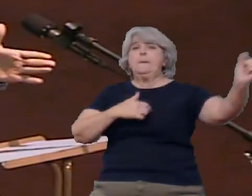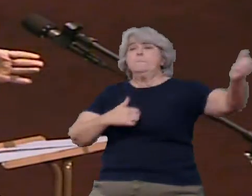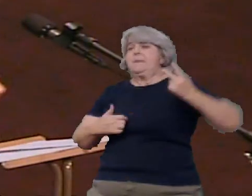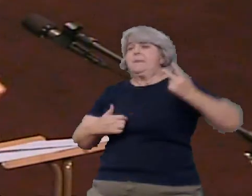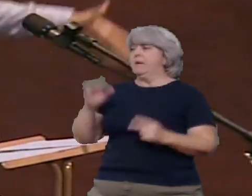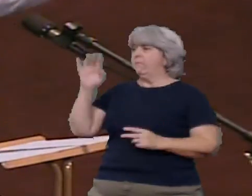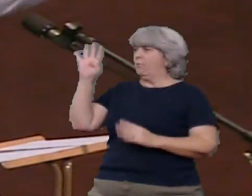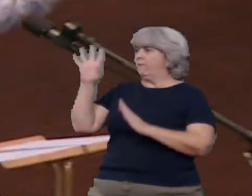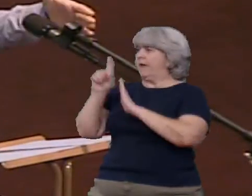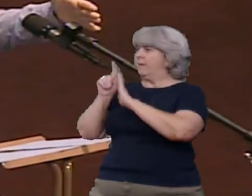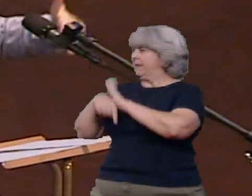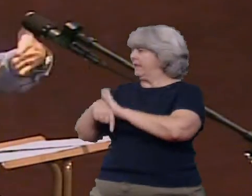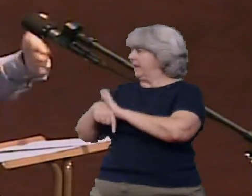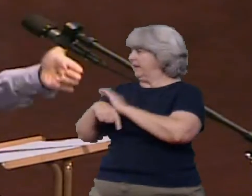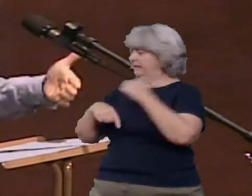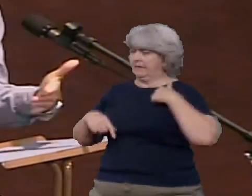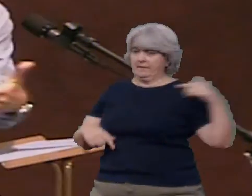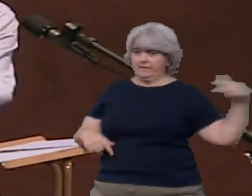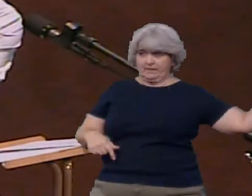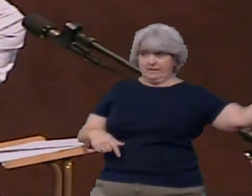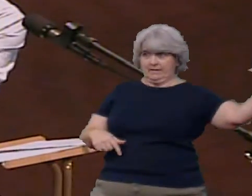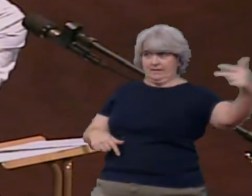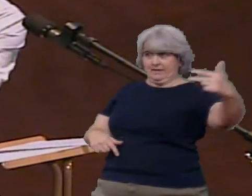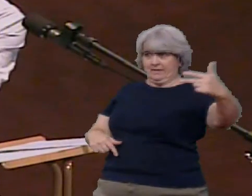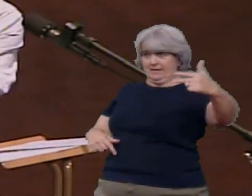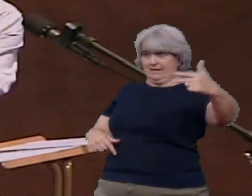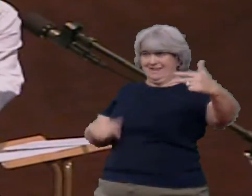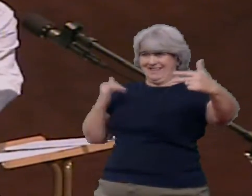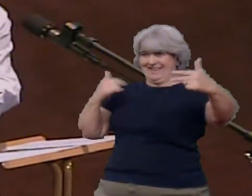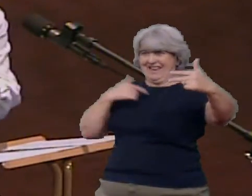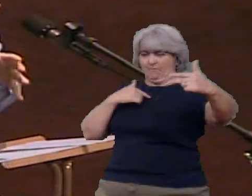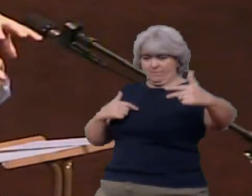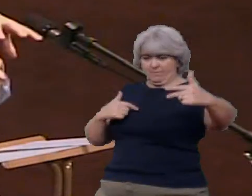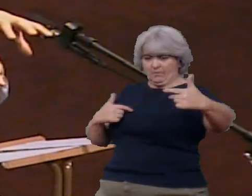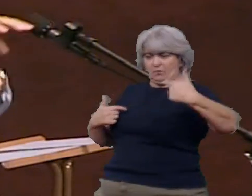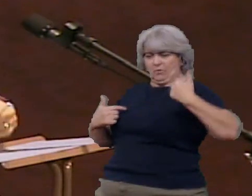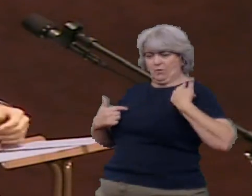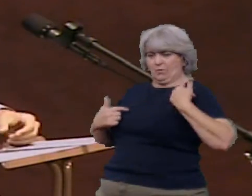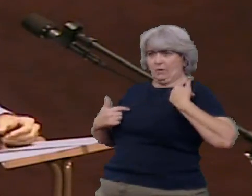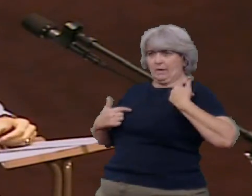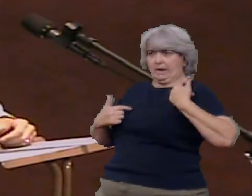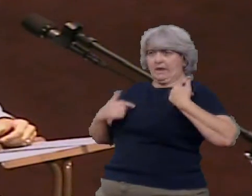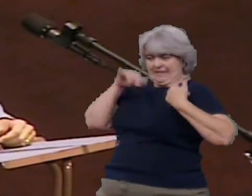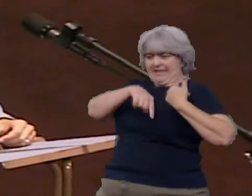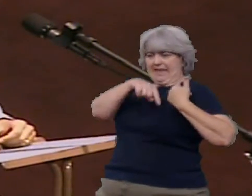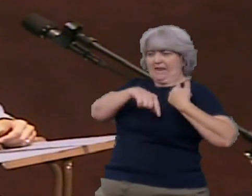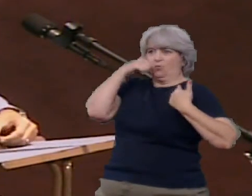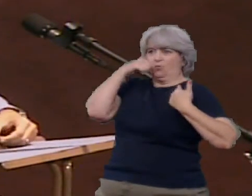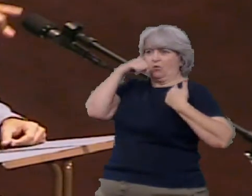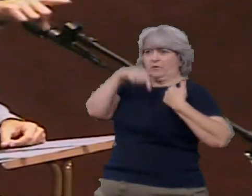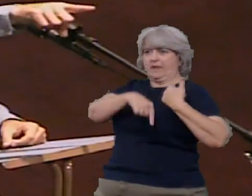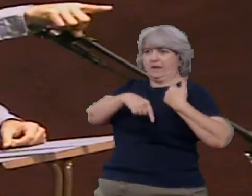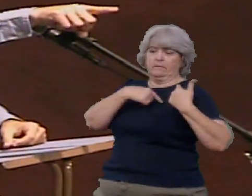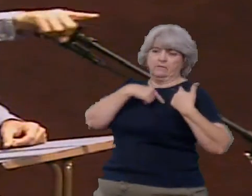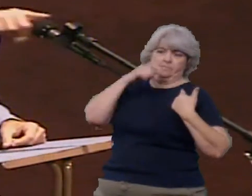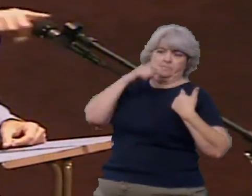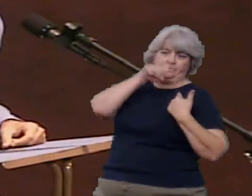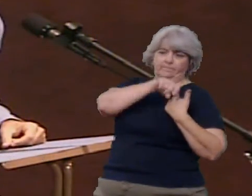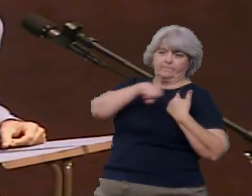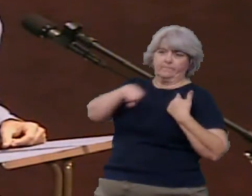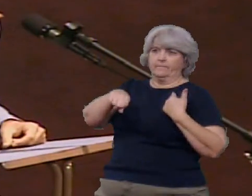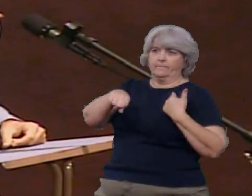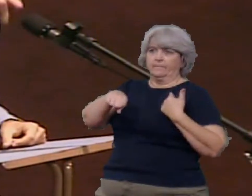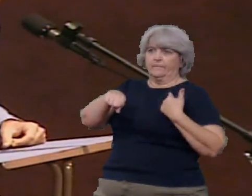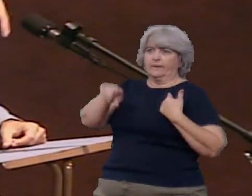same intersection. Now I'm coming from Zert Road. I'm going right to get on Madison Boulevard to go east. So she's right there. And I notice there are about